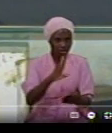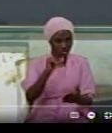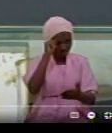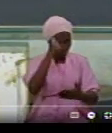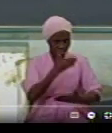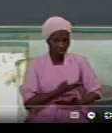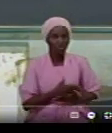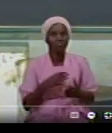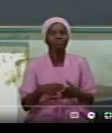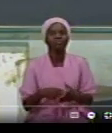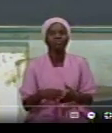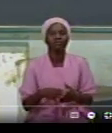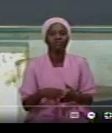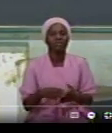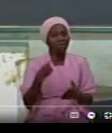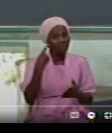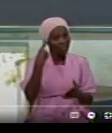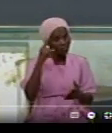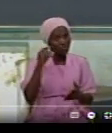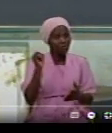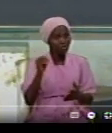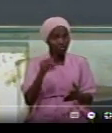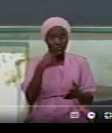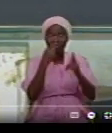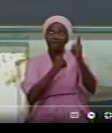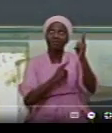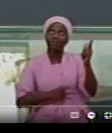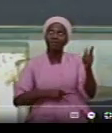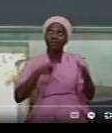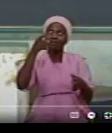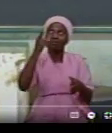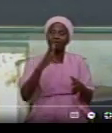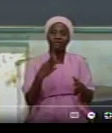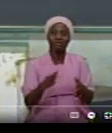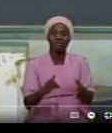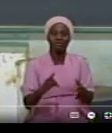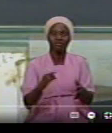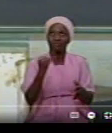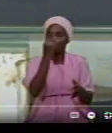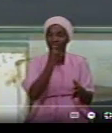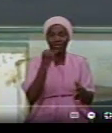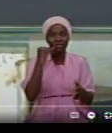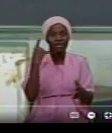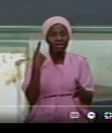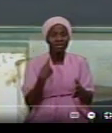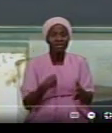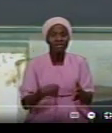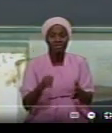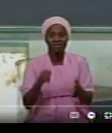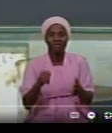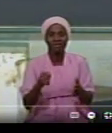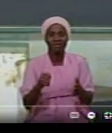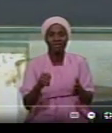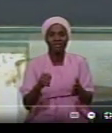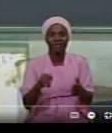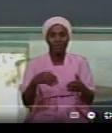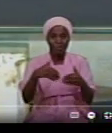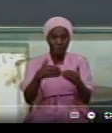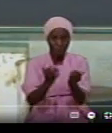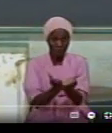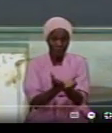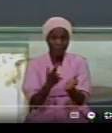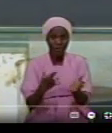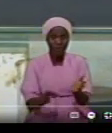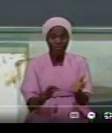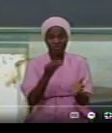thus says the Lord God of Israel, the barrel of meal shall not